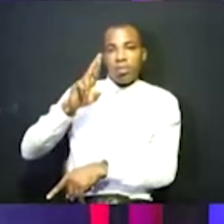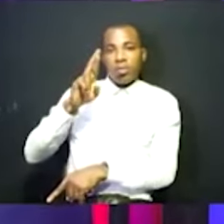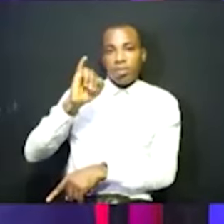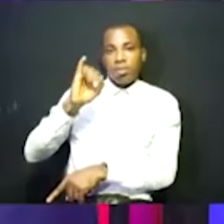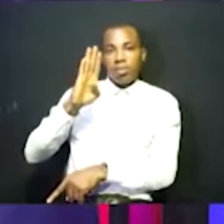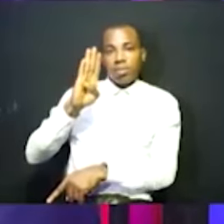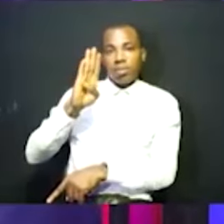the place with flesh.